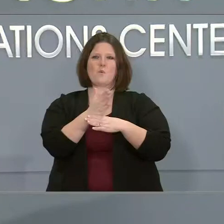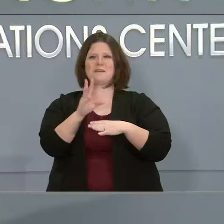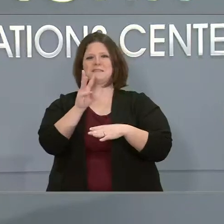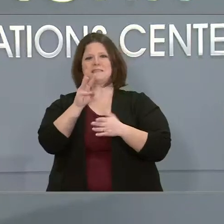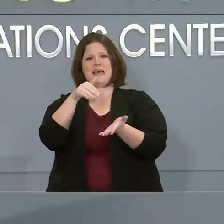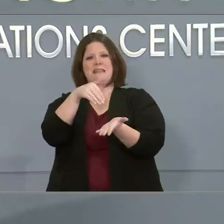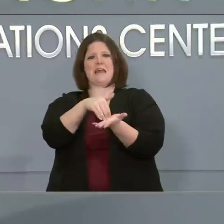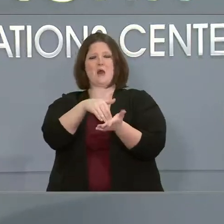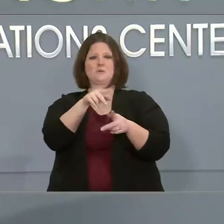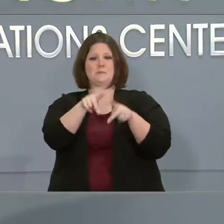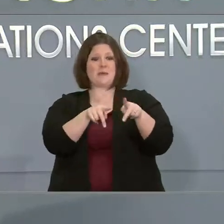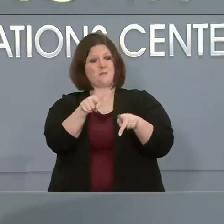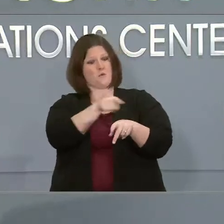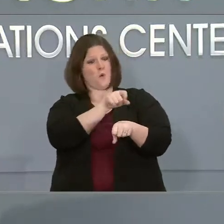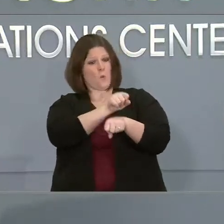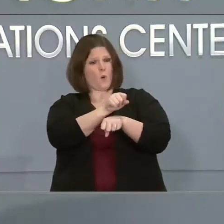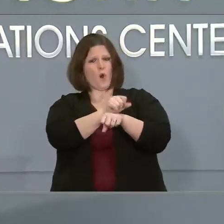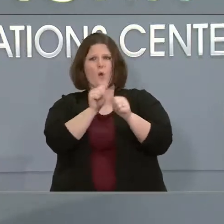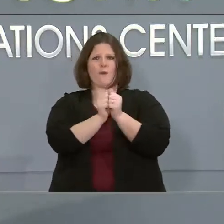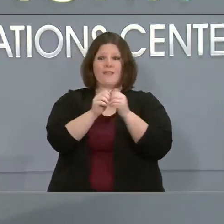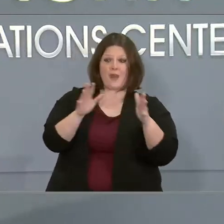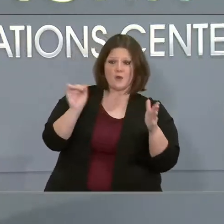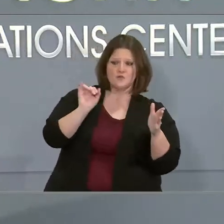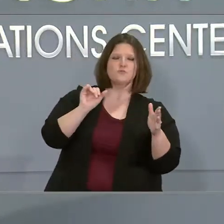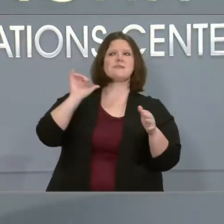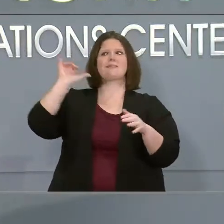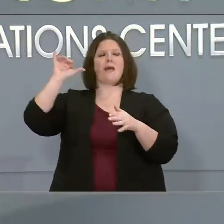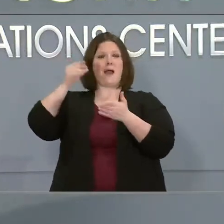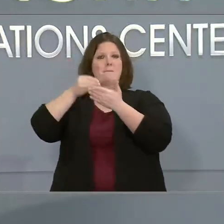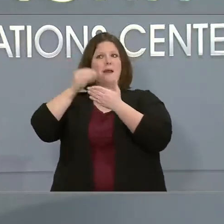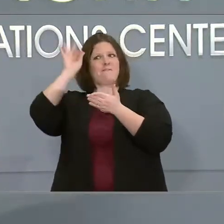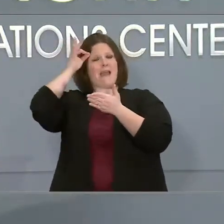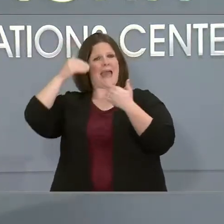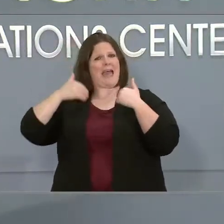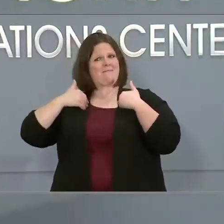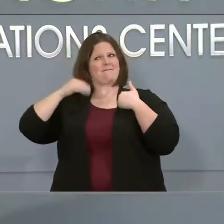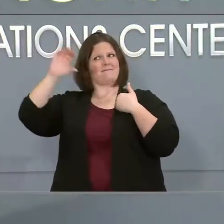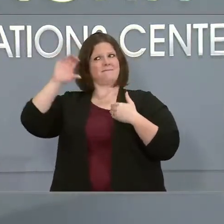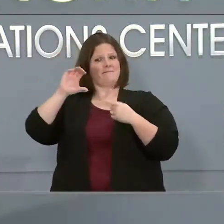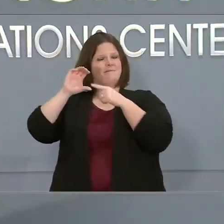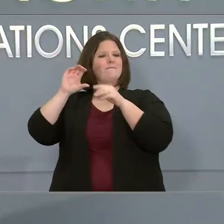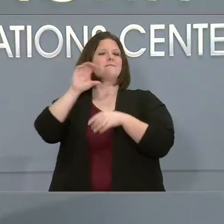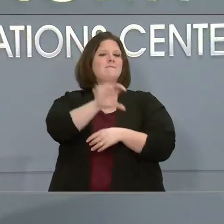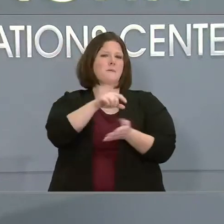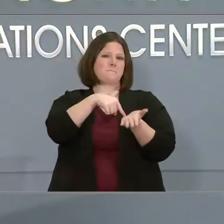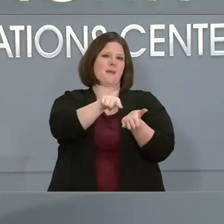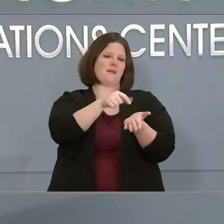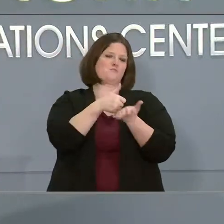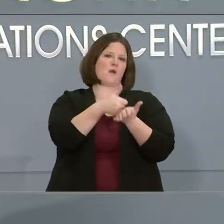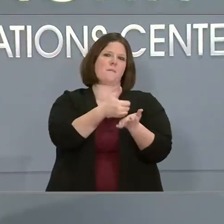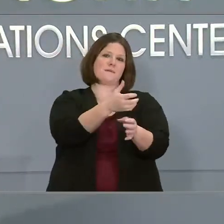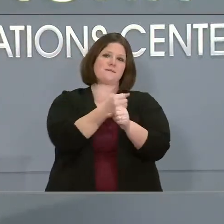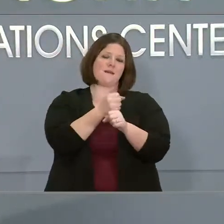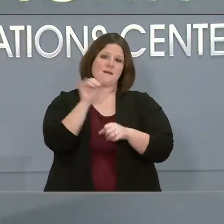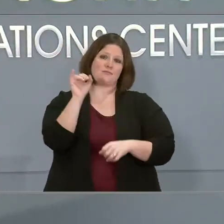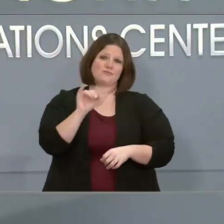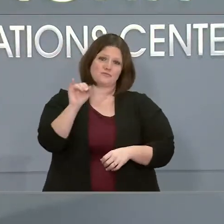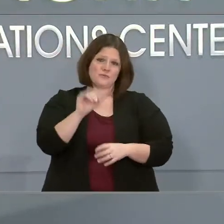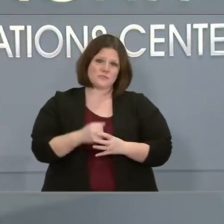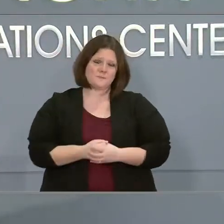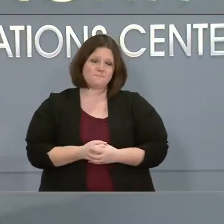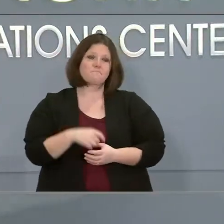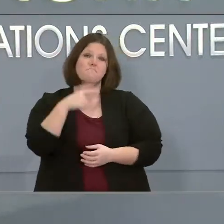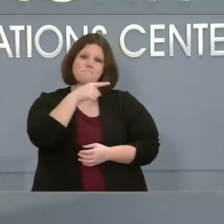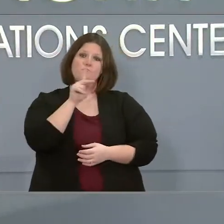North Carolinians insured with federal dollars. So that will continue to be a priority. Cody Kinsley has